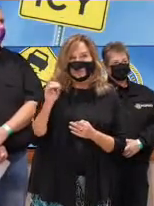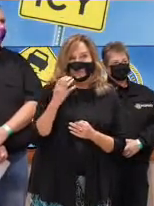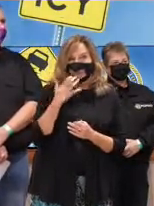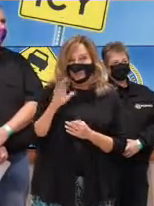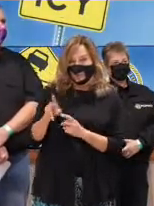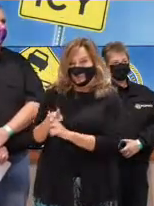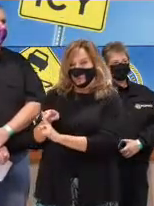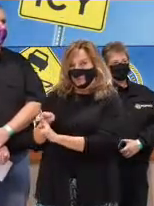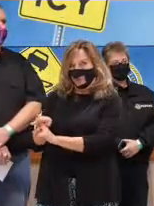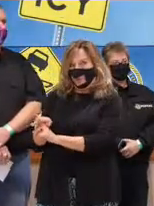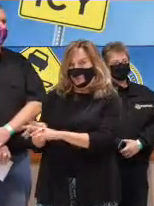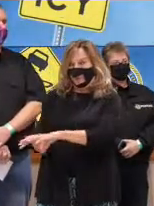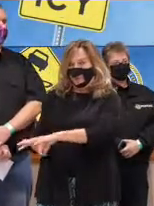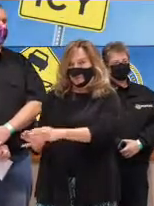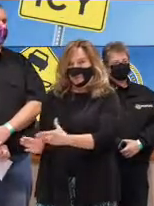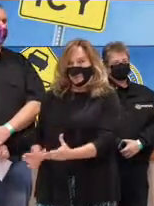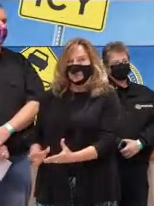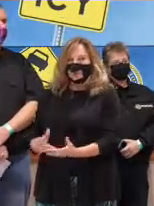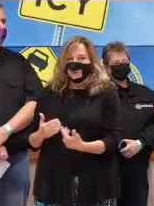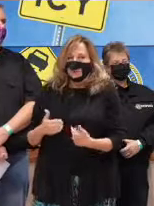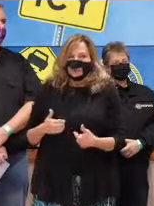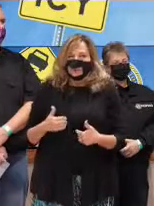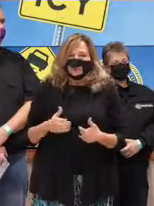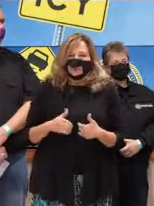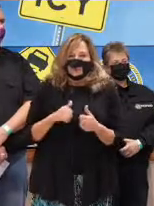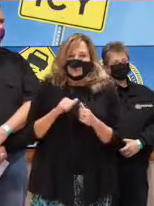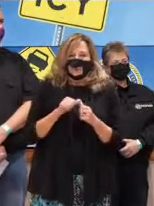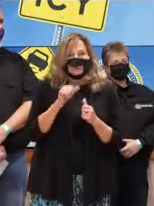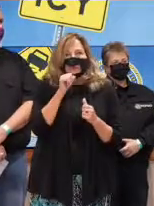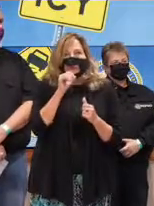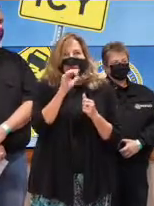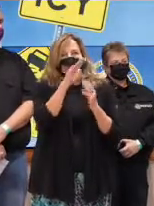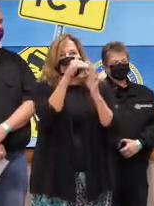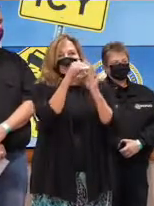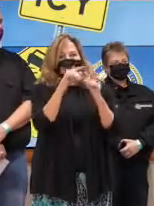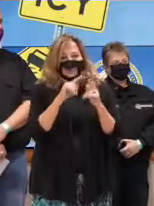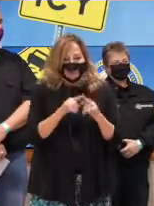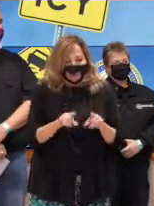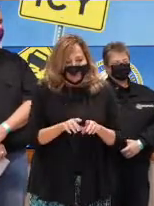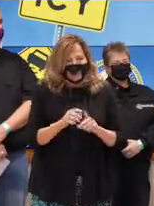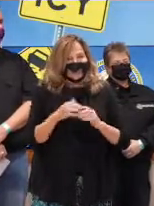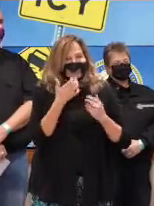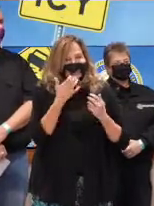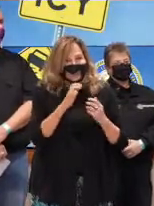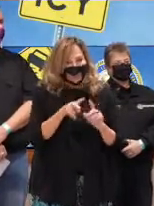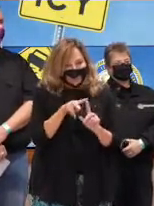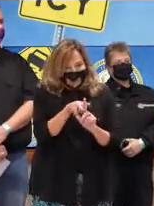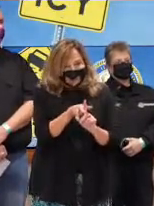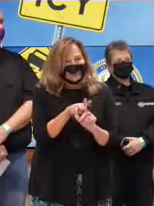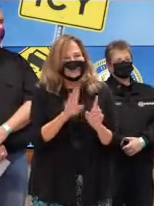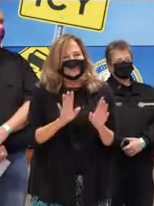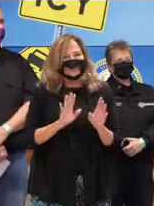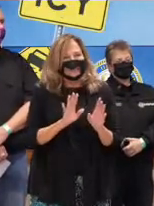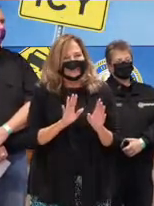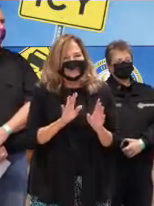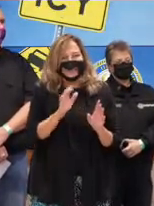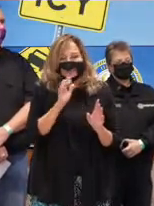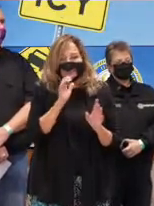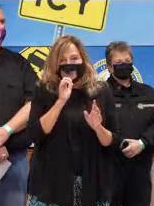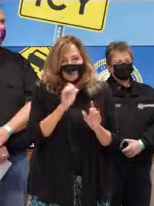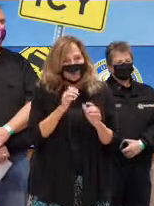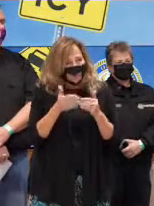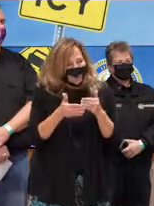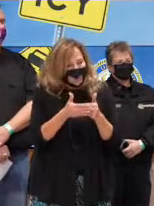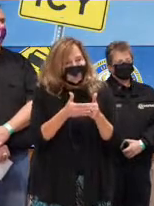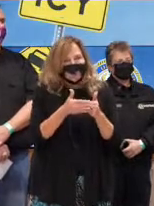and you really want to be warm, be very, very careful with the space heaters. Keep things away from that space heaters, close